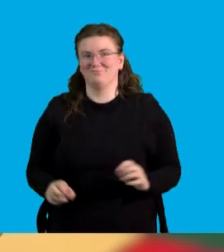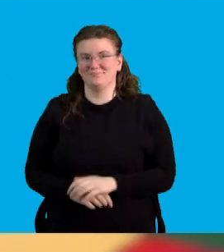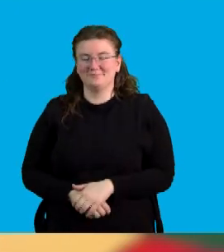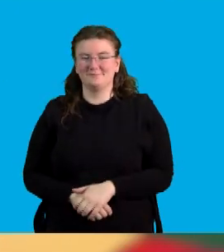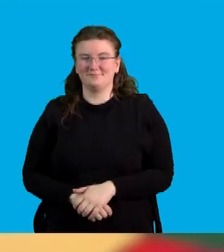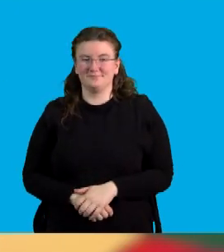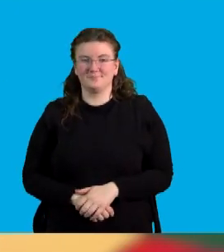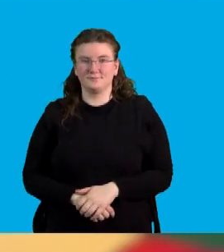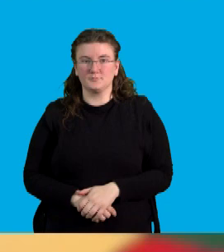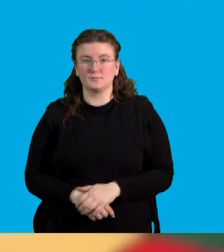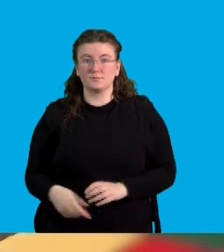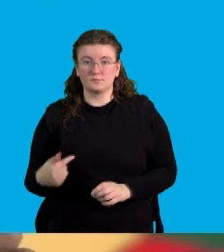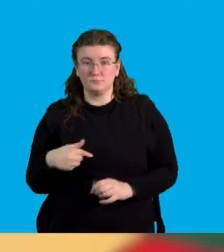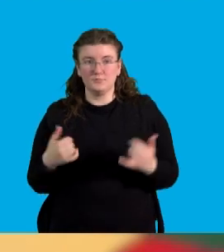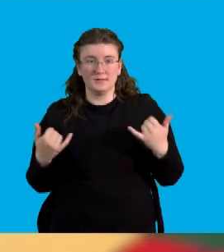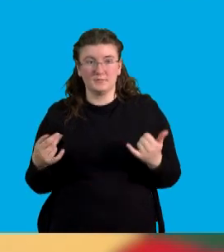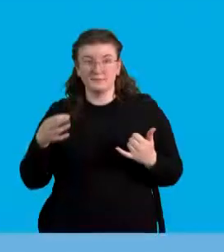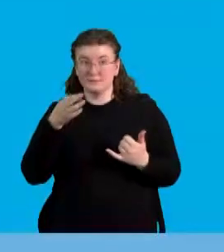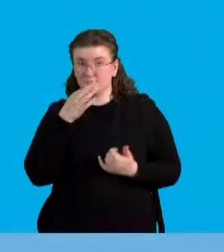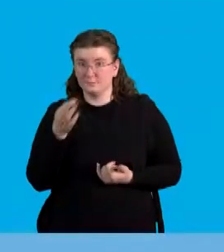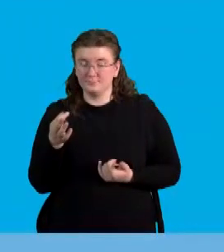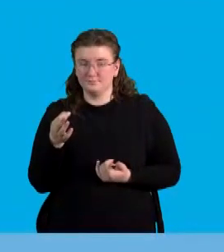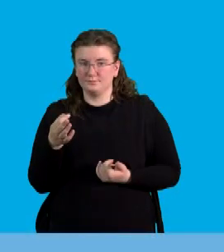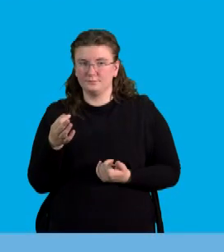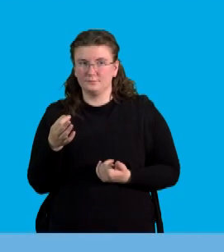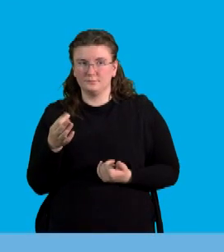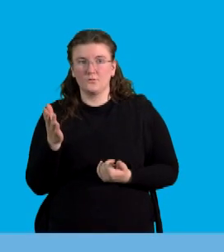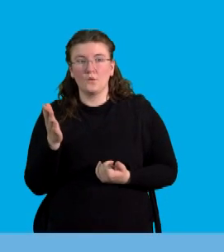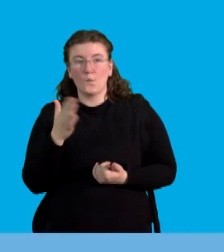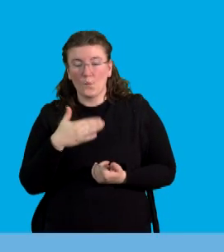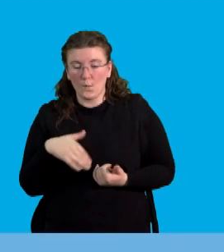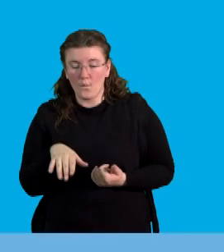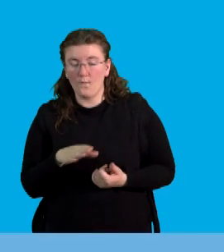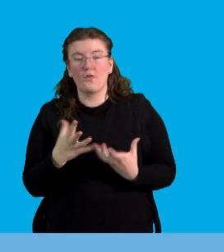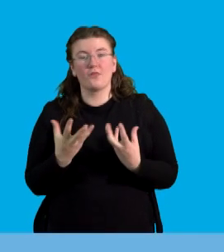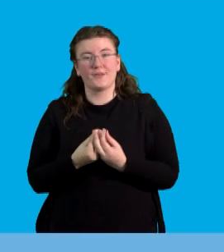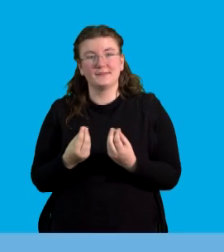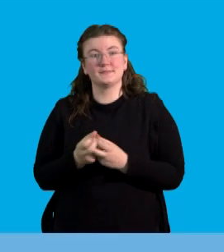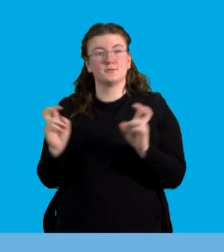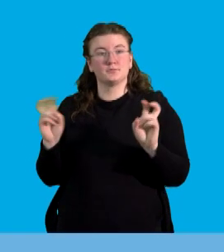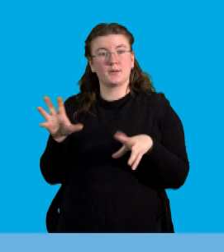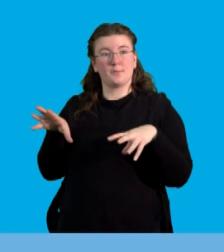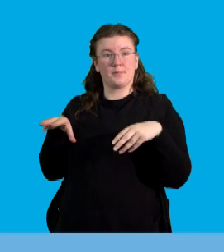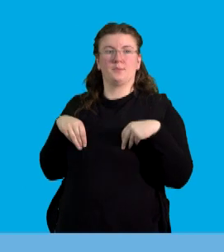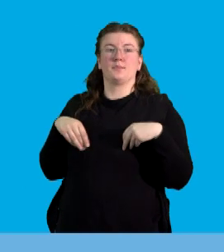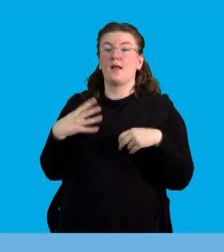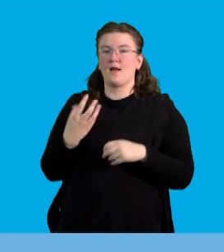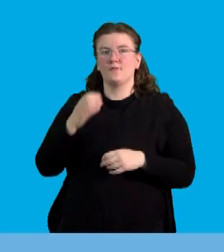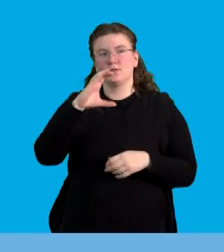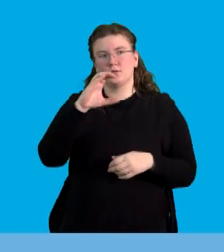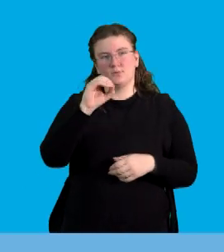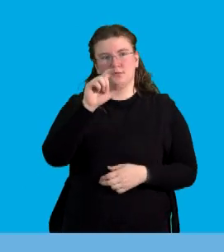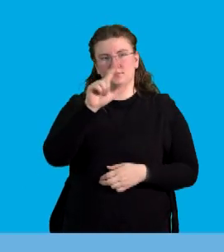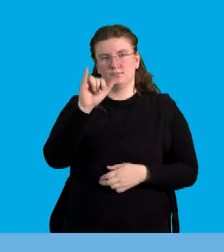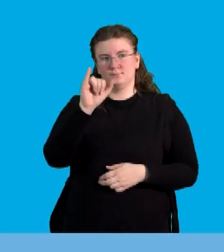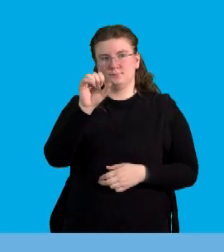So what we're then saying is, in addition to that, is in all conductors, there are collisions. Because